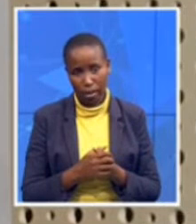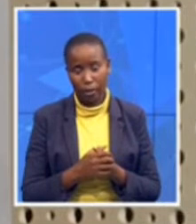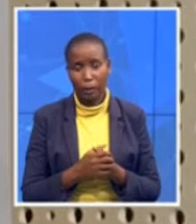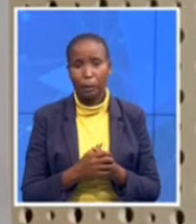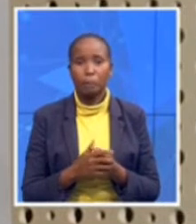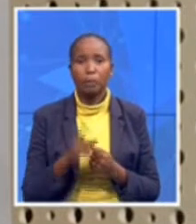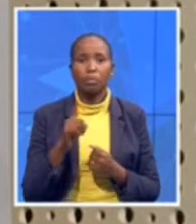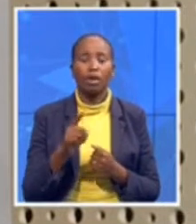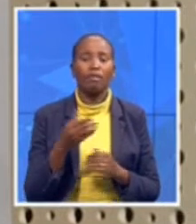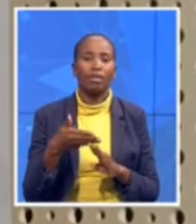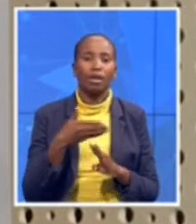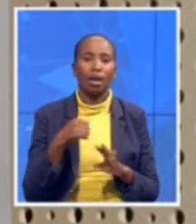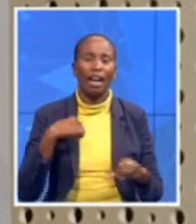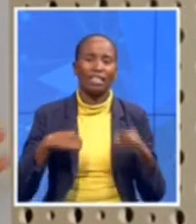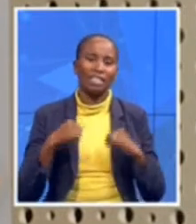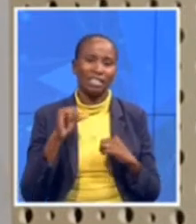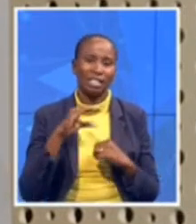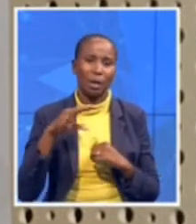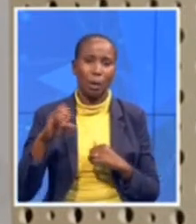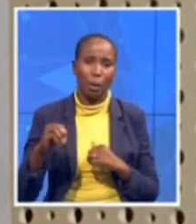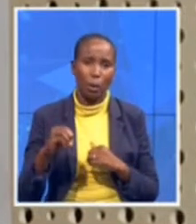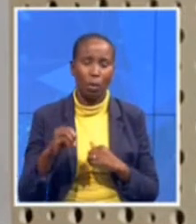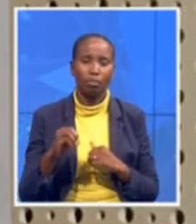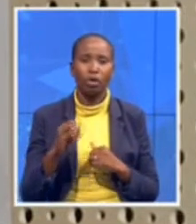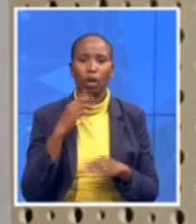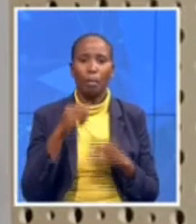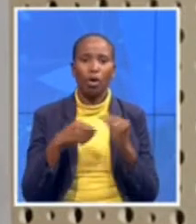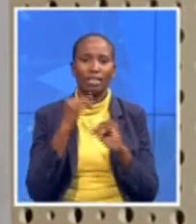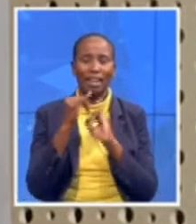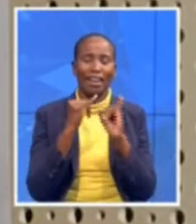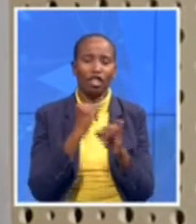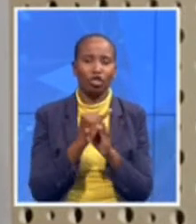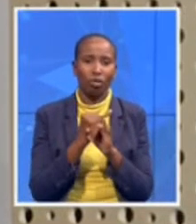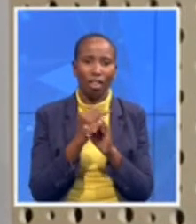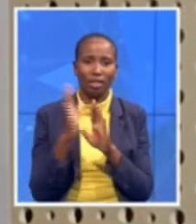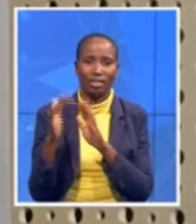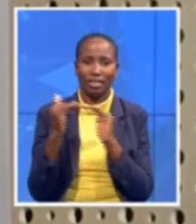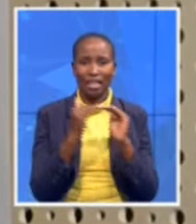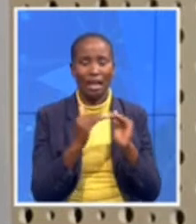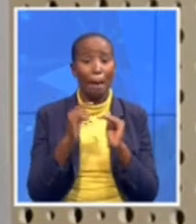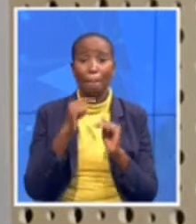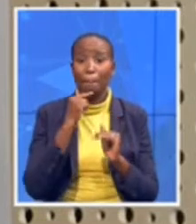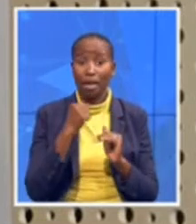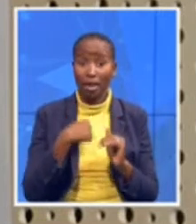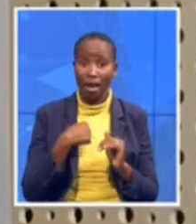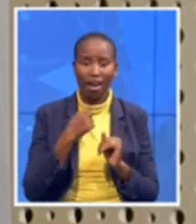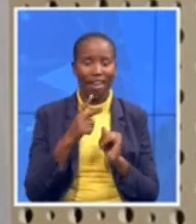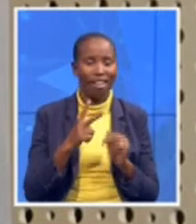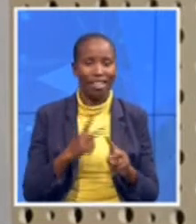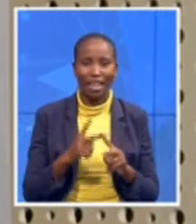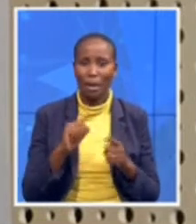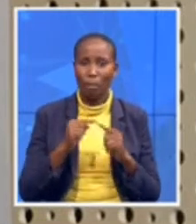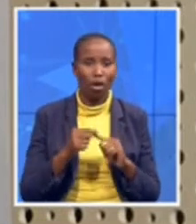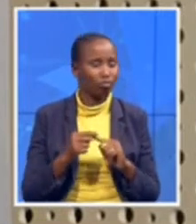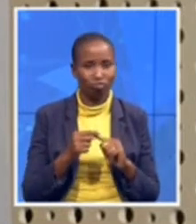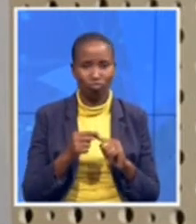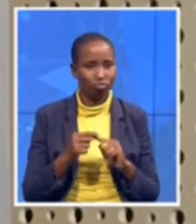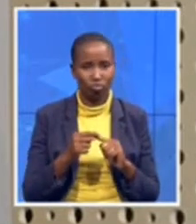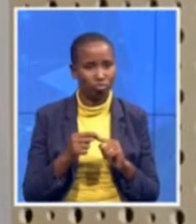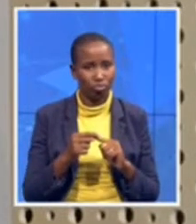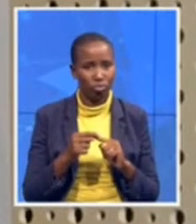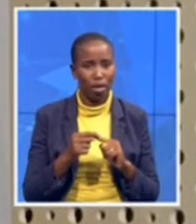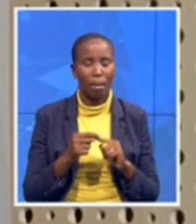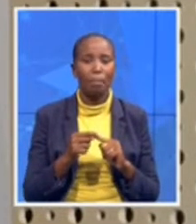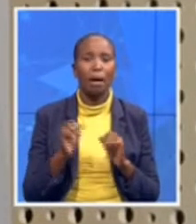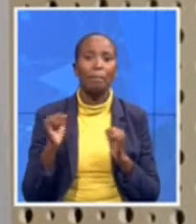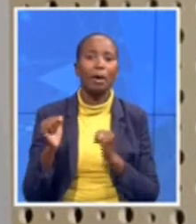to international standards, so I won't really repeat that point. But it still remains that any distributor